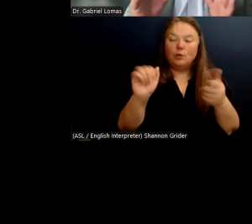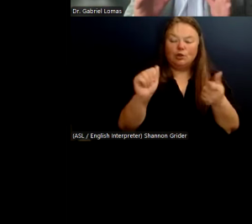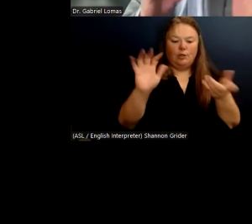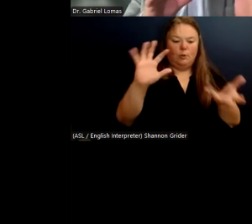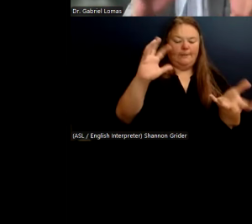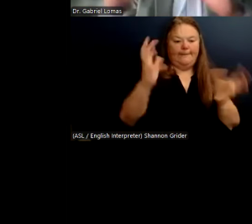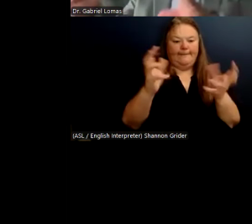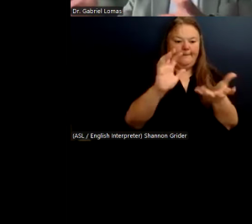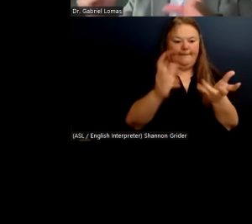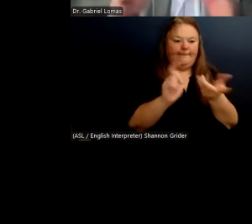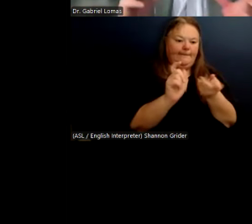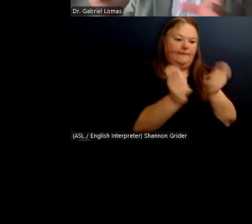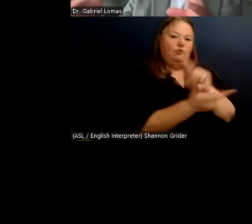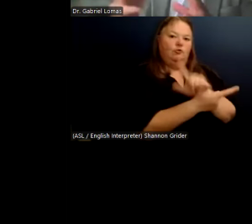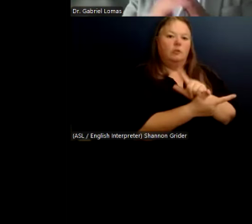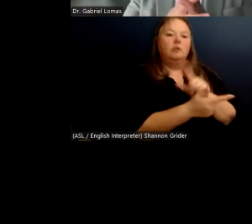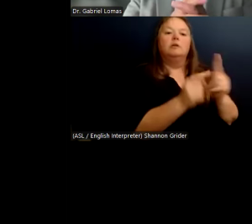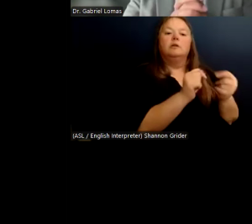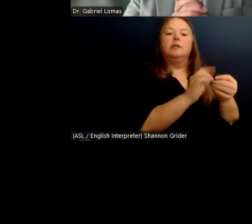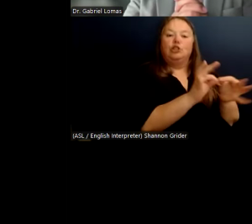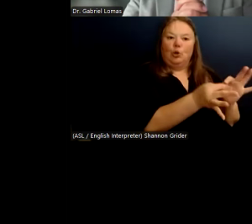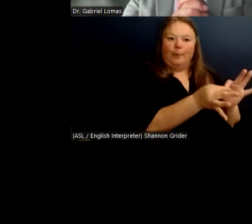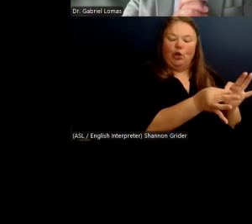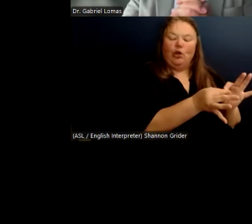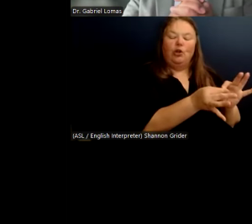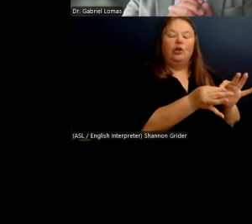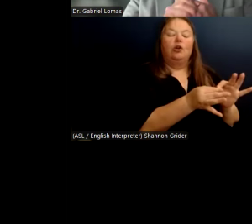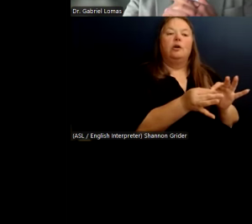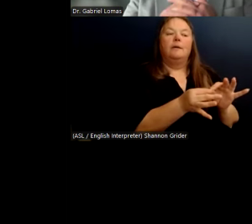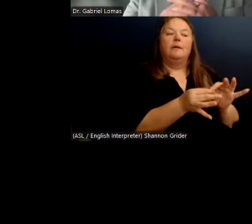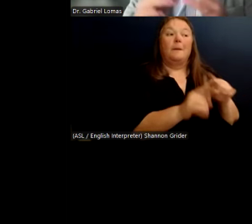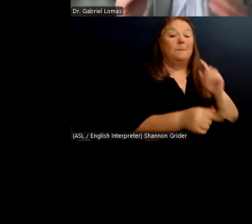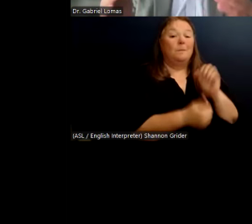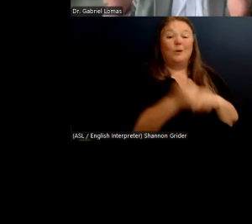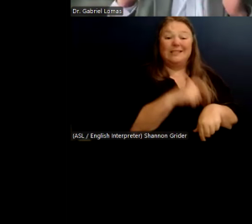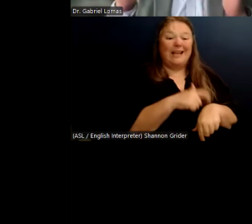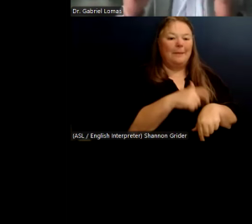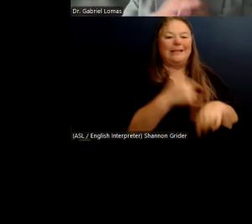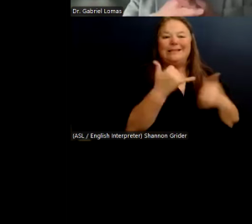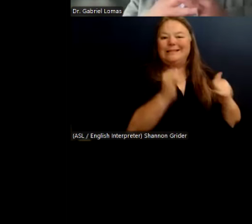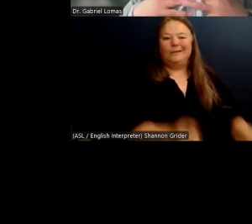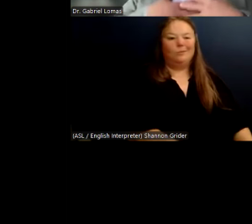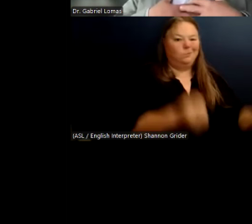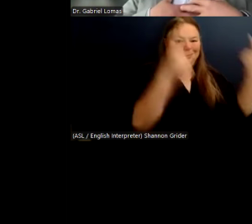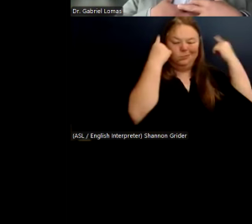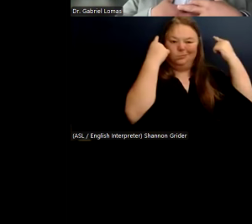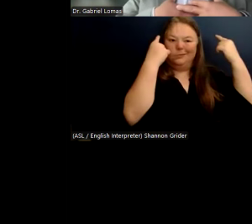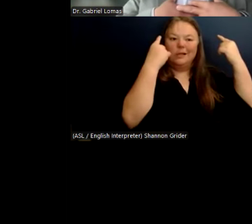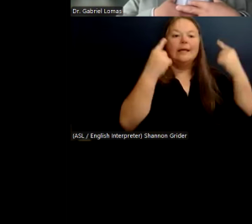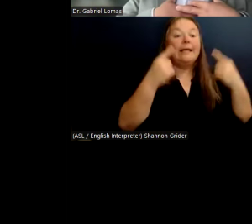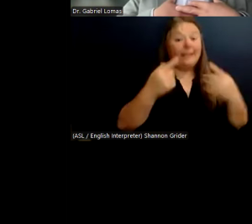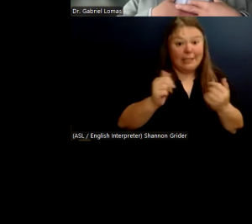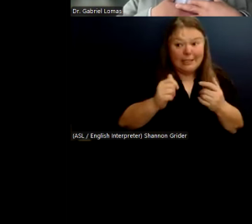we try to try to give it to an interpreter to translate. But most of the time, I think it's still going to go over people's heads. It's challenging for me